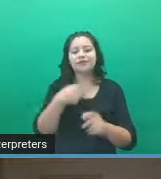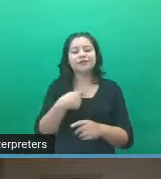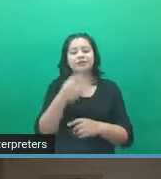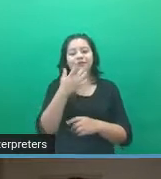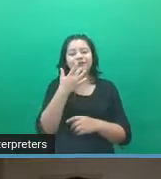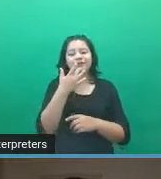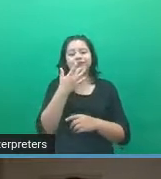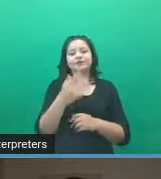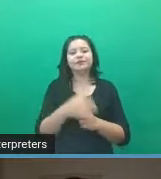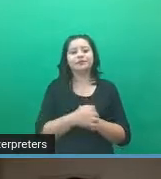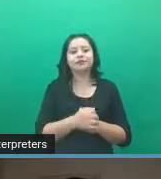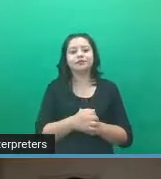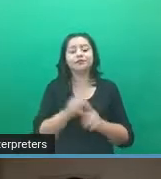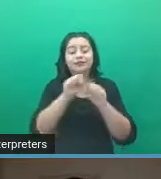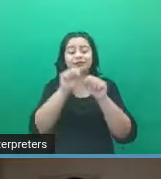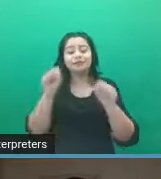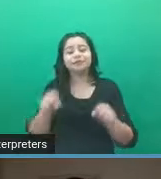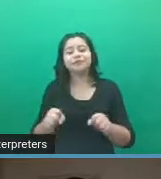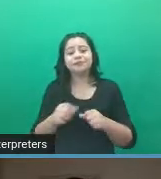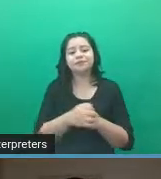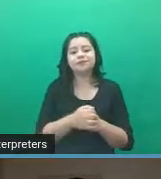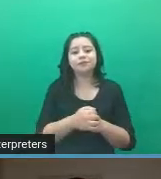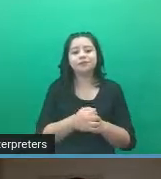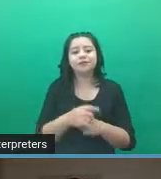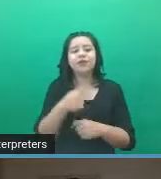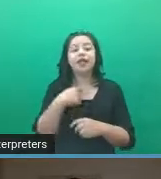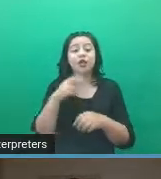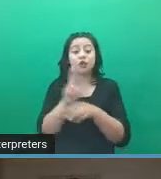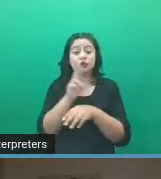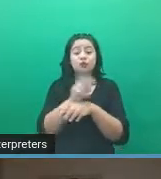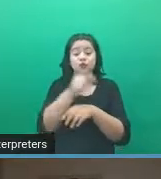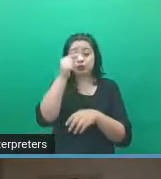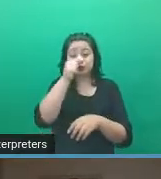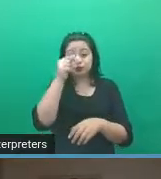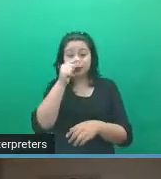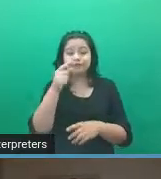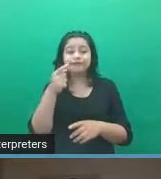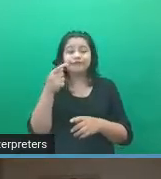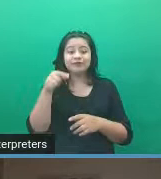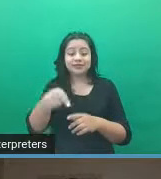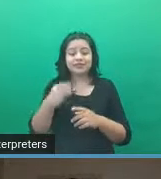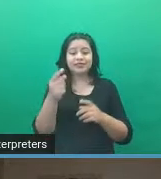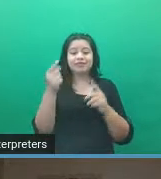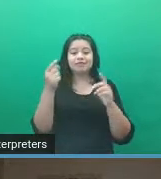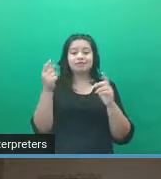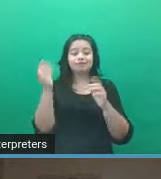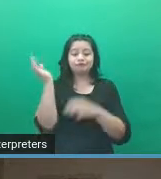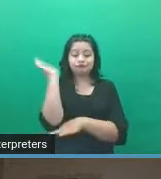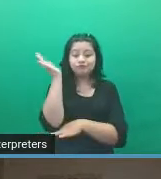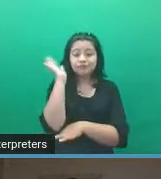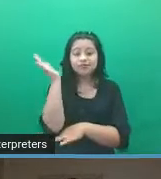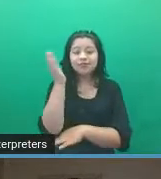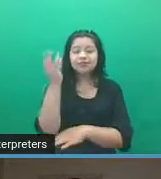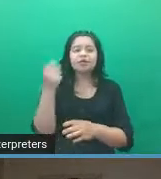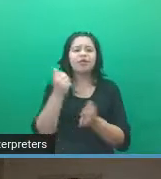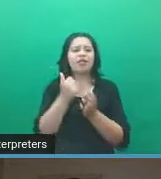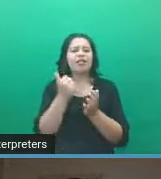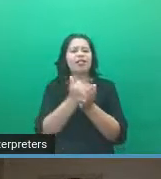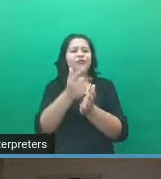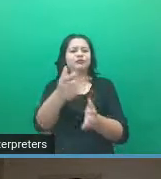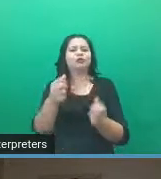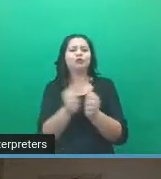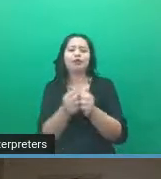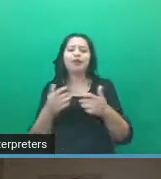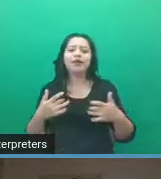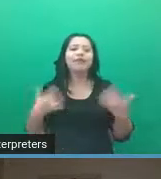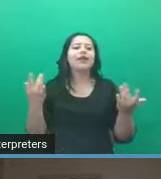use Google Docs and Slides to create this presentation. Google Forms lets you plan your next exhibition, manage event registrations, whip up a